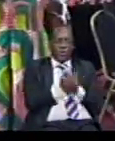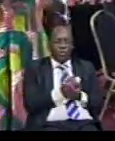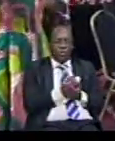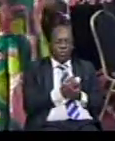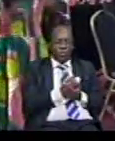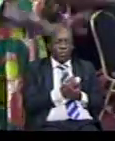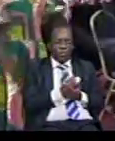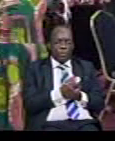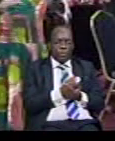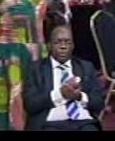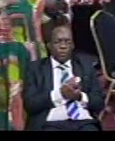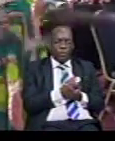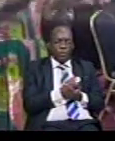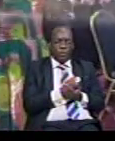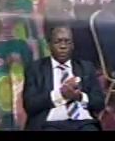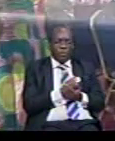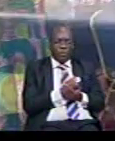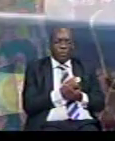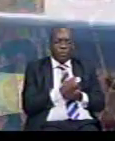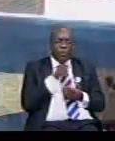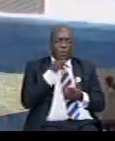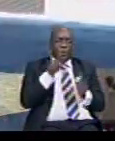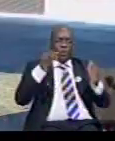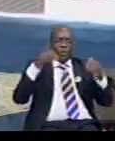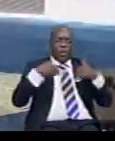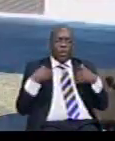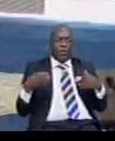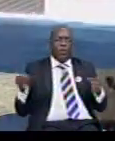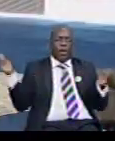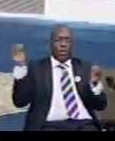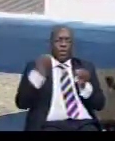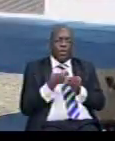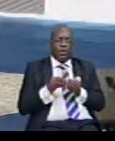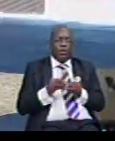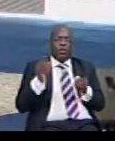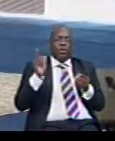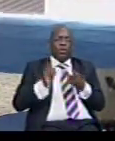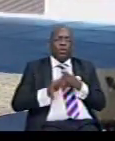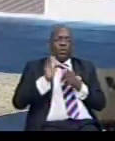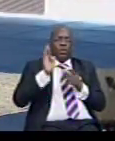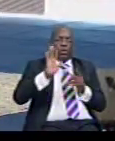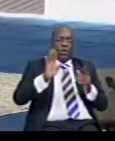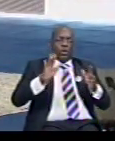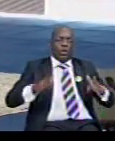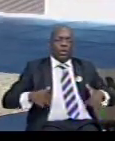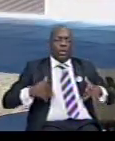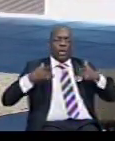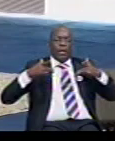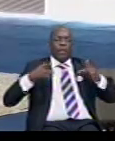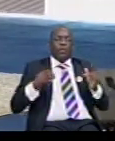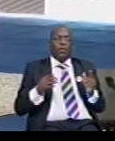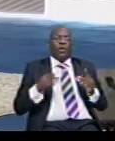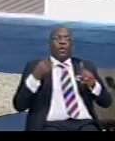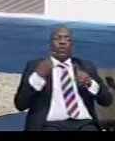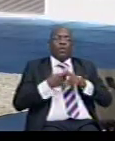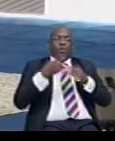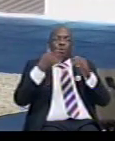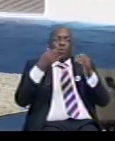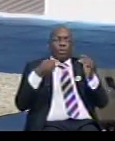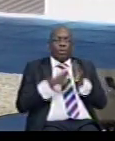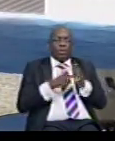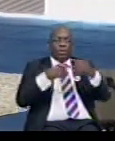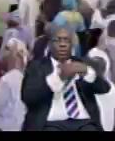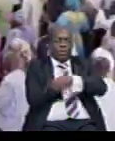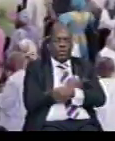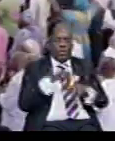You have an addition into your life, even from this day, in